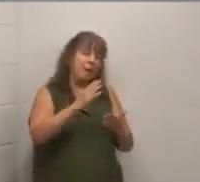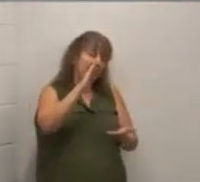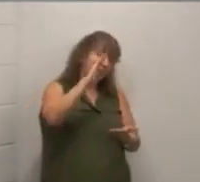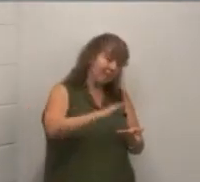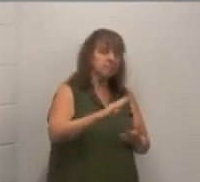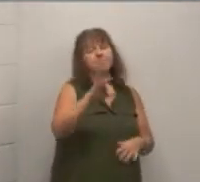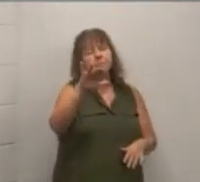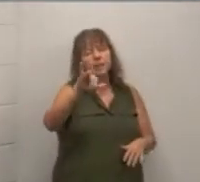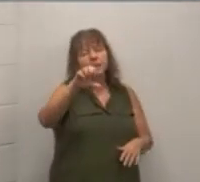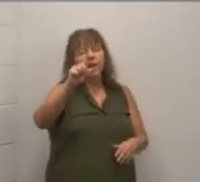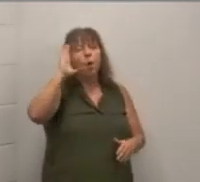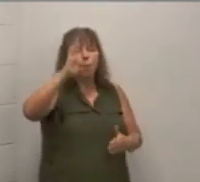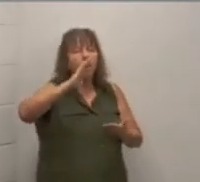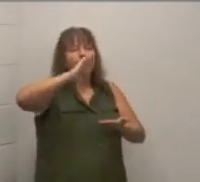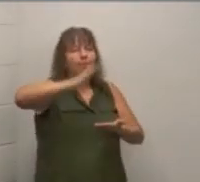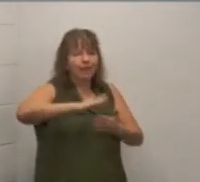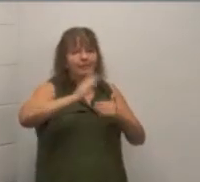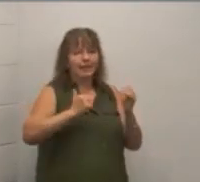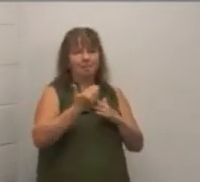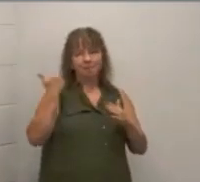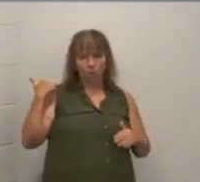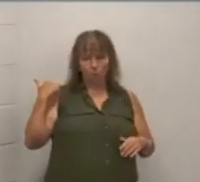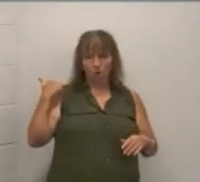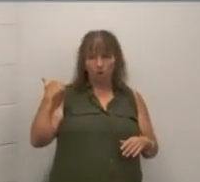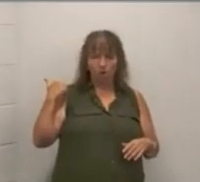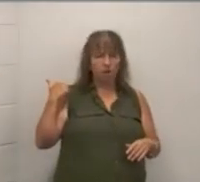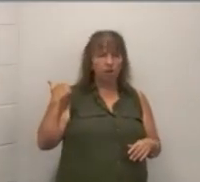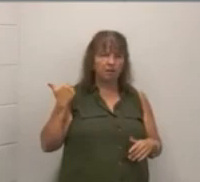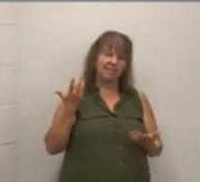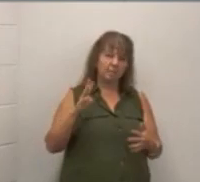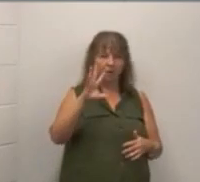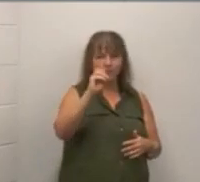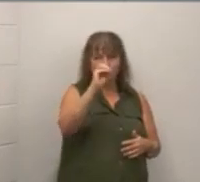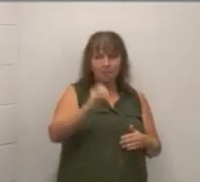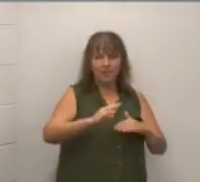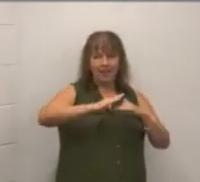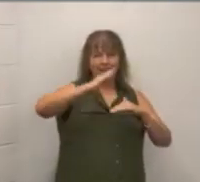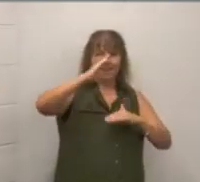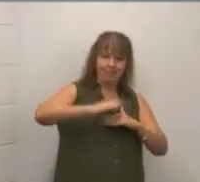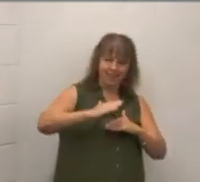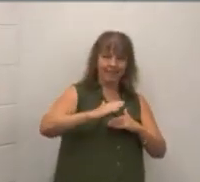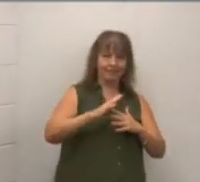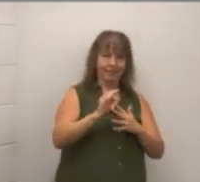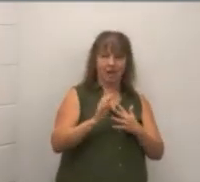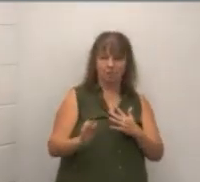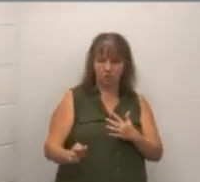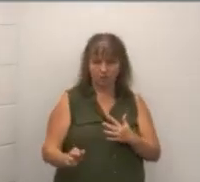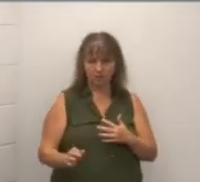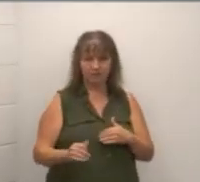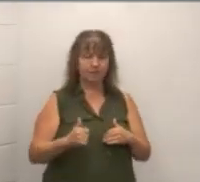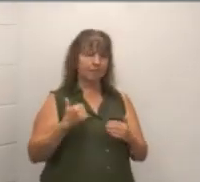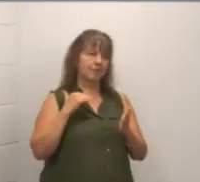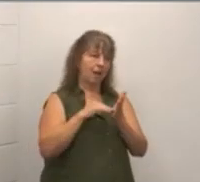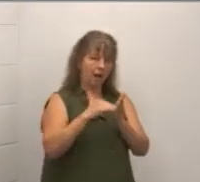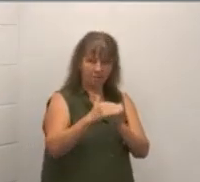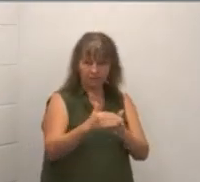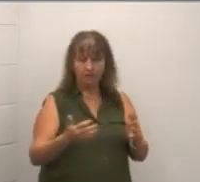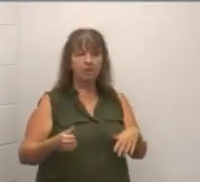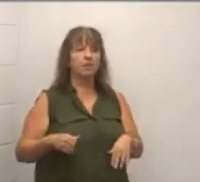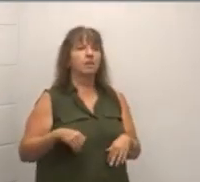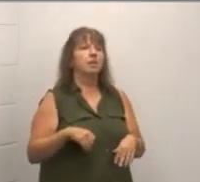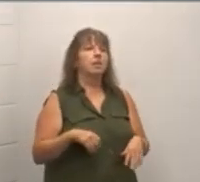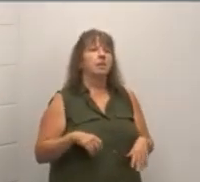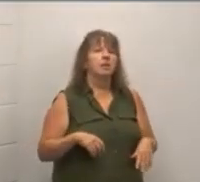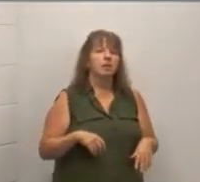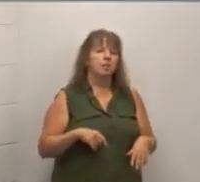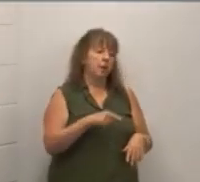less than they were when we were in person by about 50% of duration and frequency. Students will either